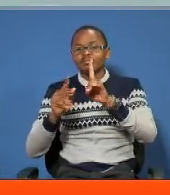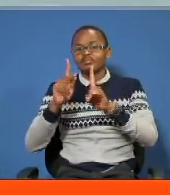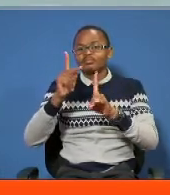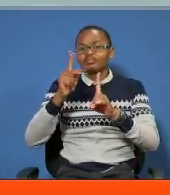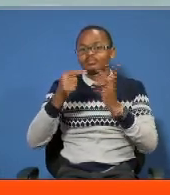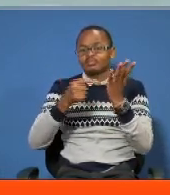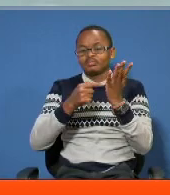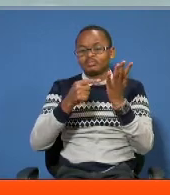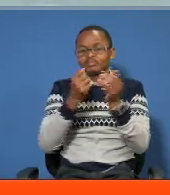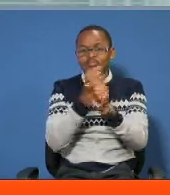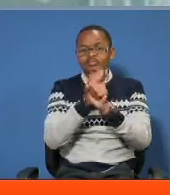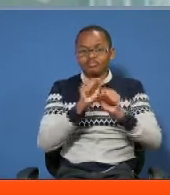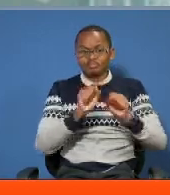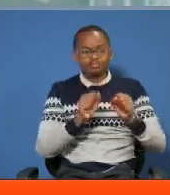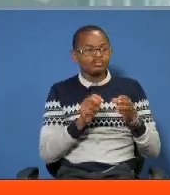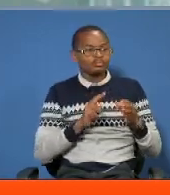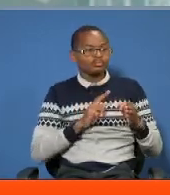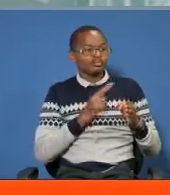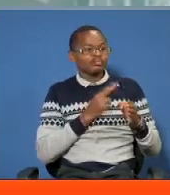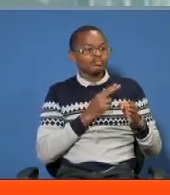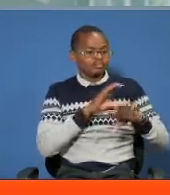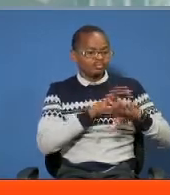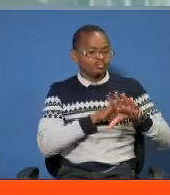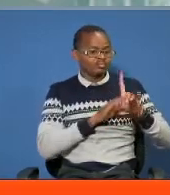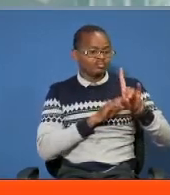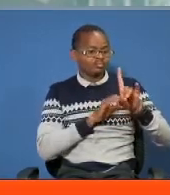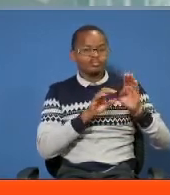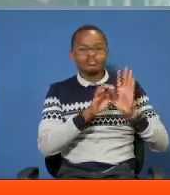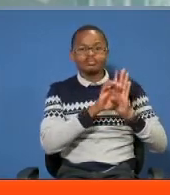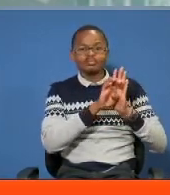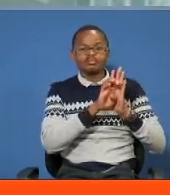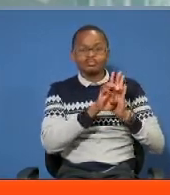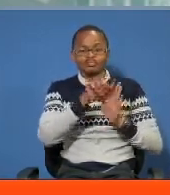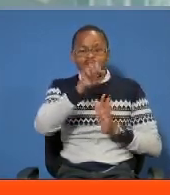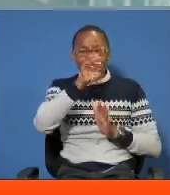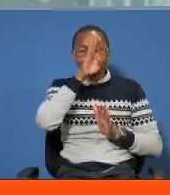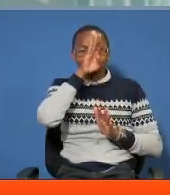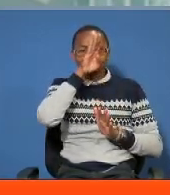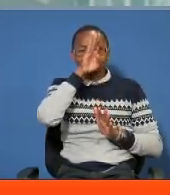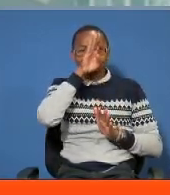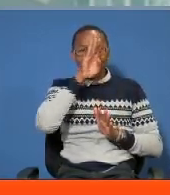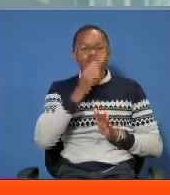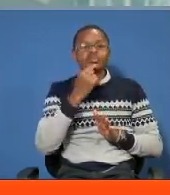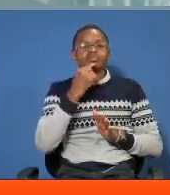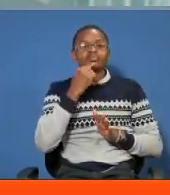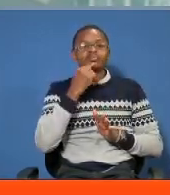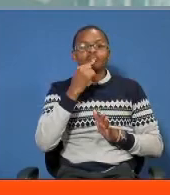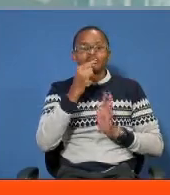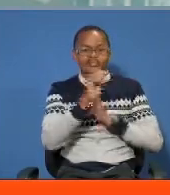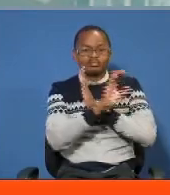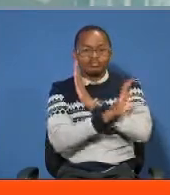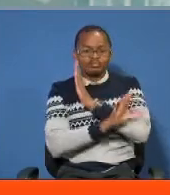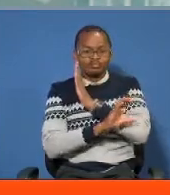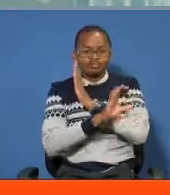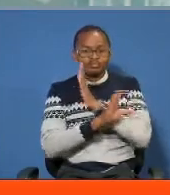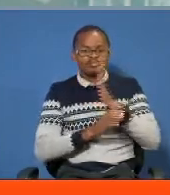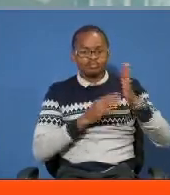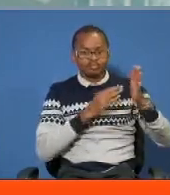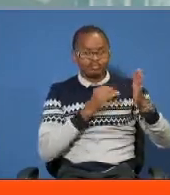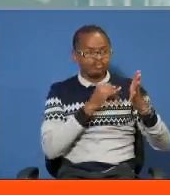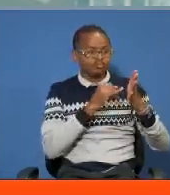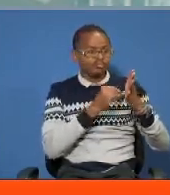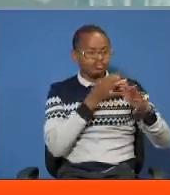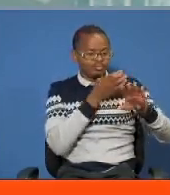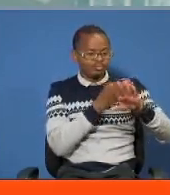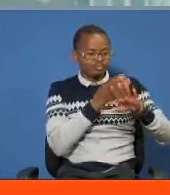one as Kenya, because technology can enable us. You just gave one example. There must be 100 of them across the country.